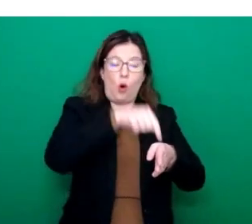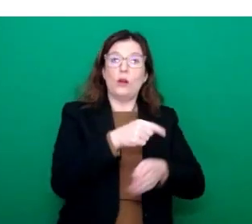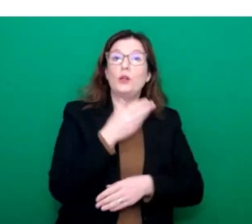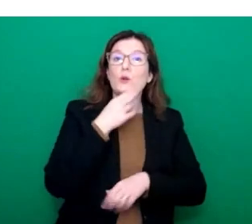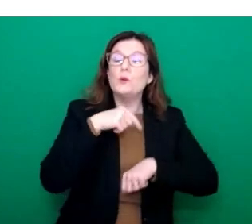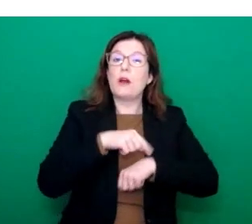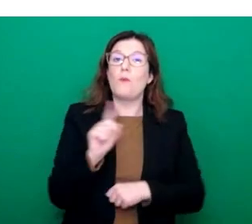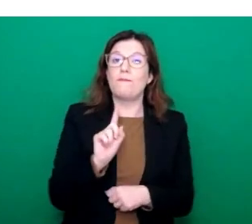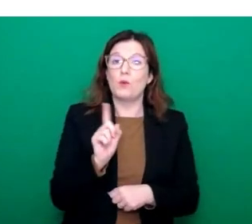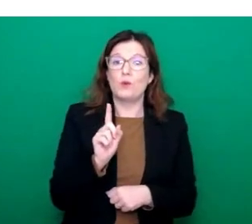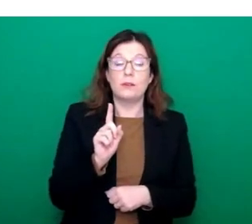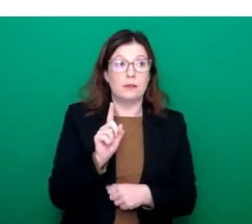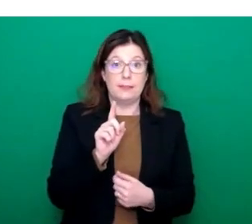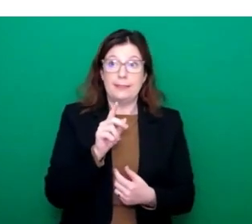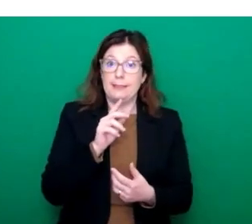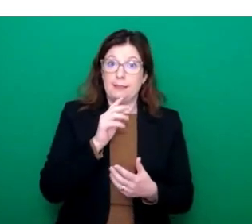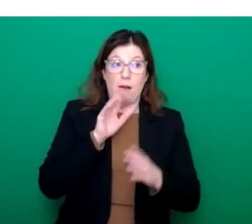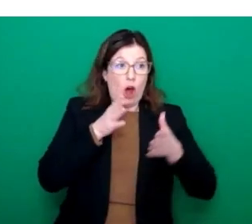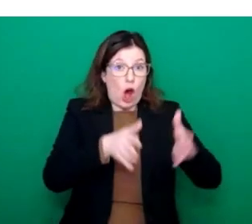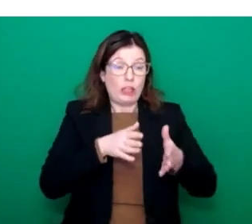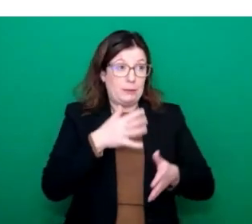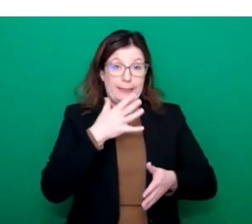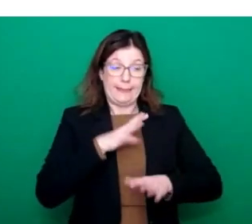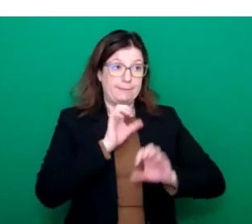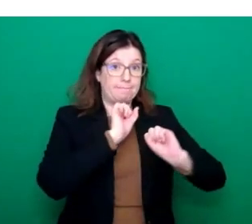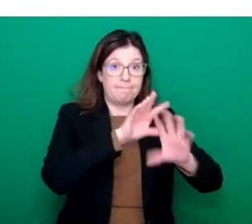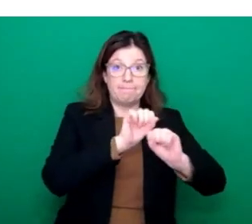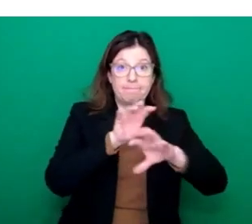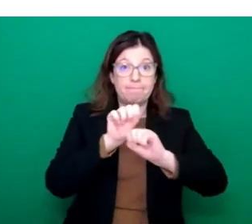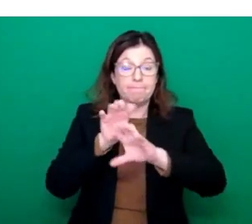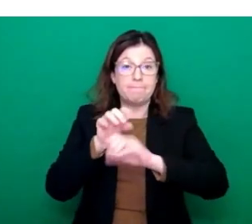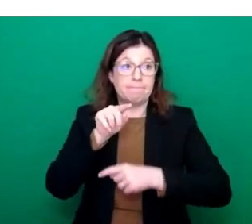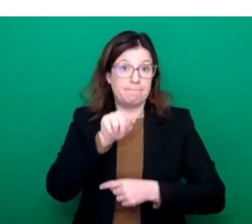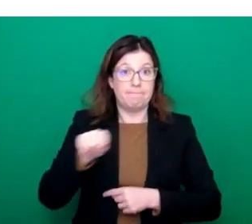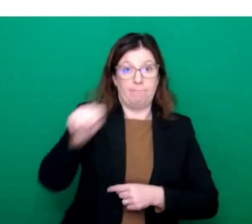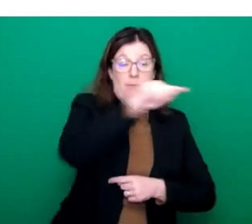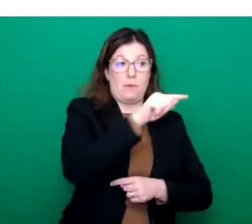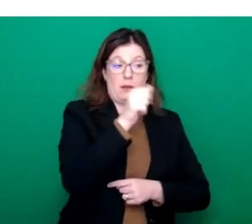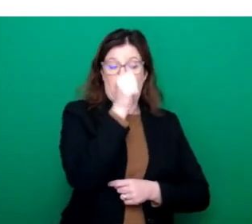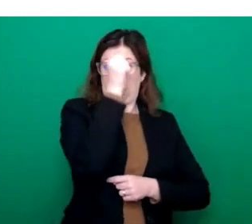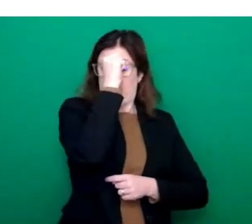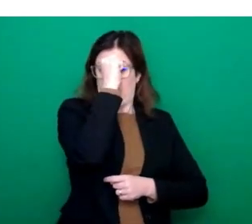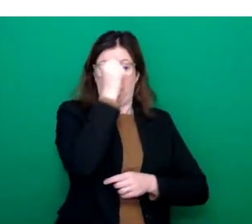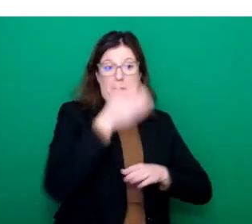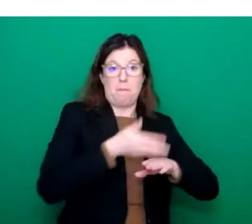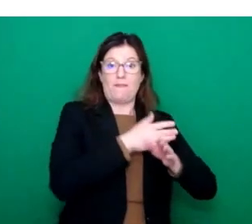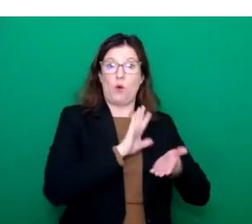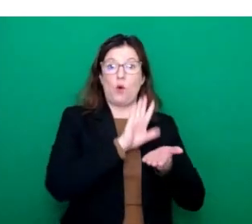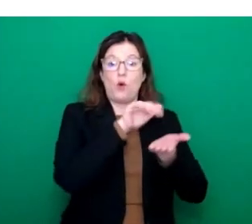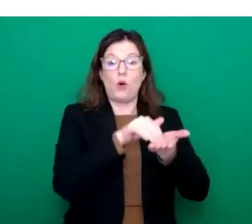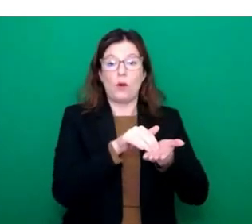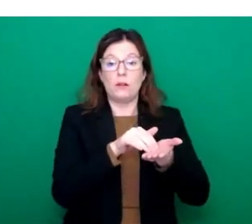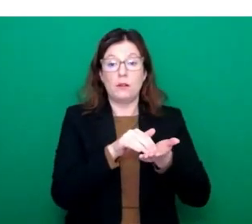to everybody you can in the hospital before you go into the person goes into the hospital, whether you are the advocate for